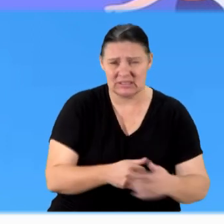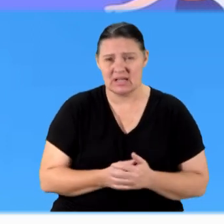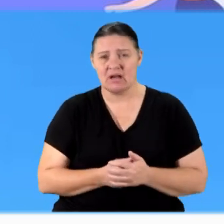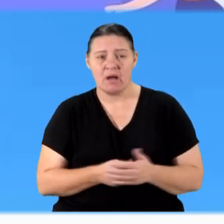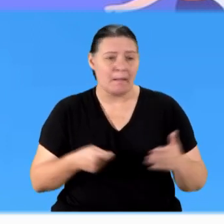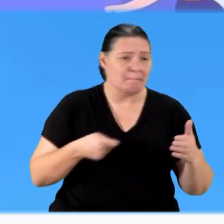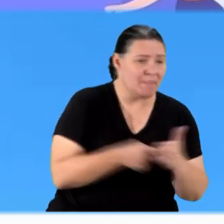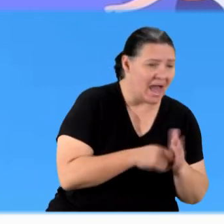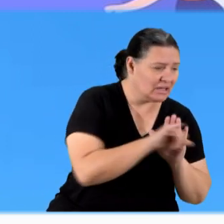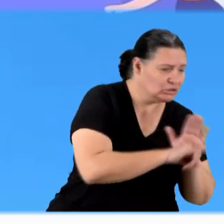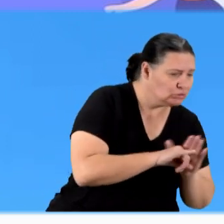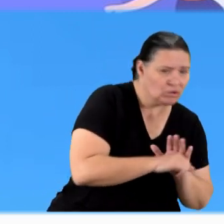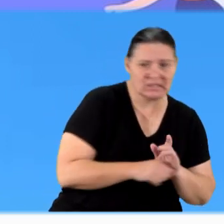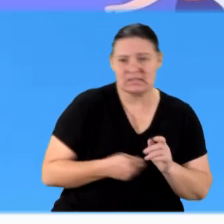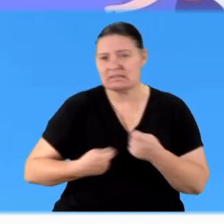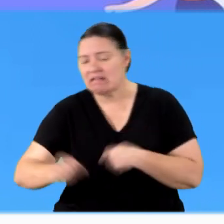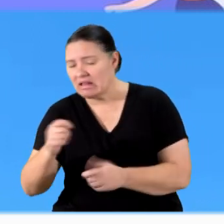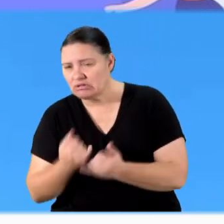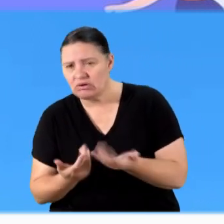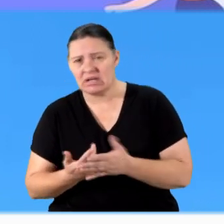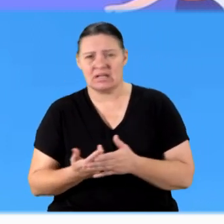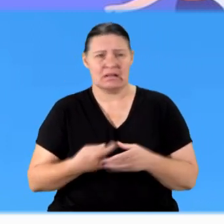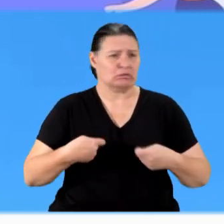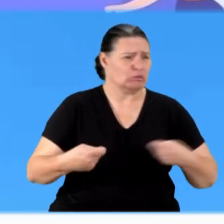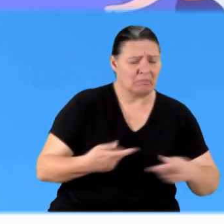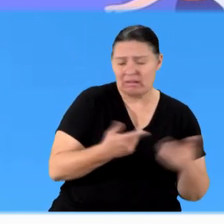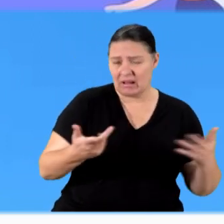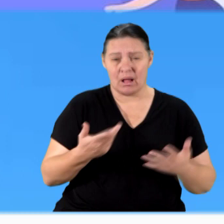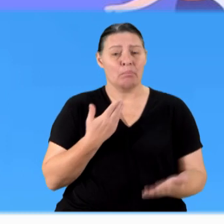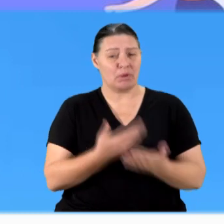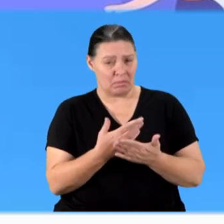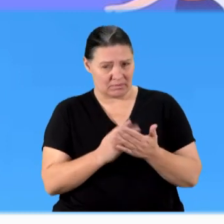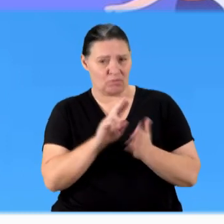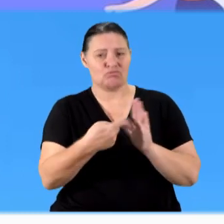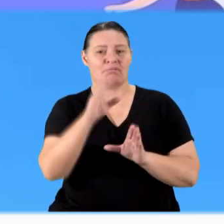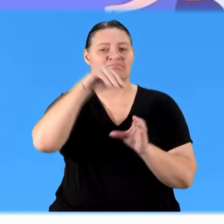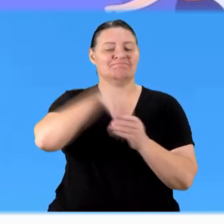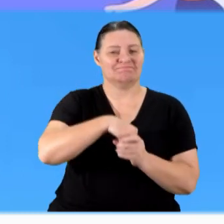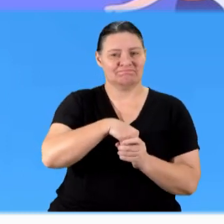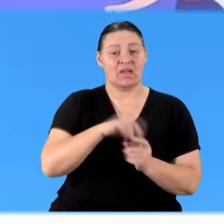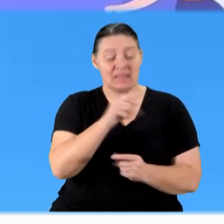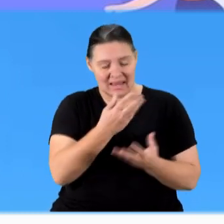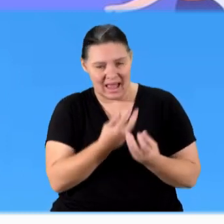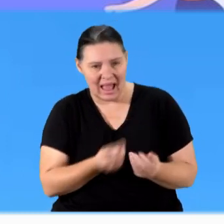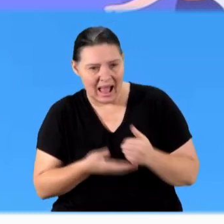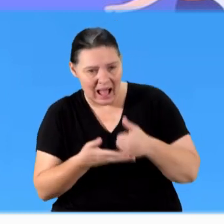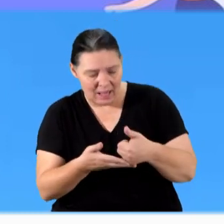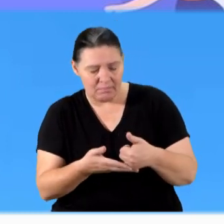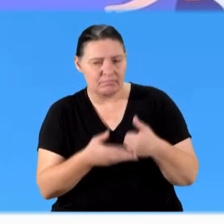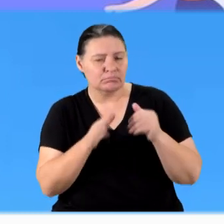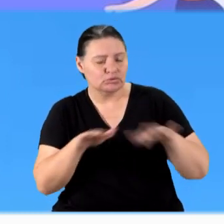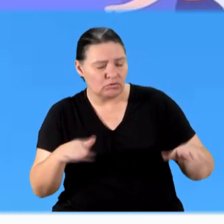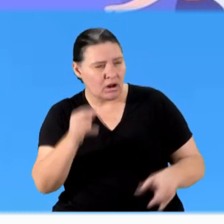gaming strategies, buying and selling insurance, online shopping, you name it, probability plays a role. Studying